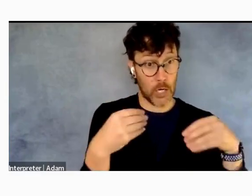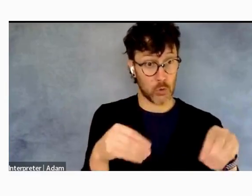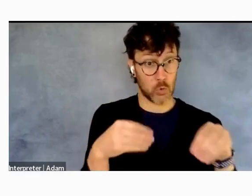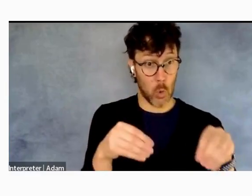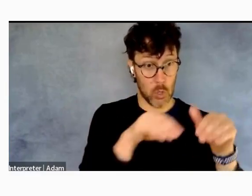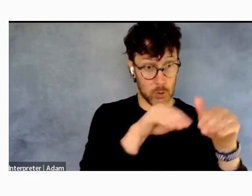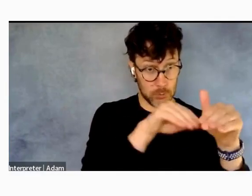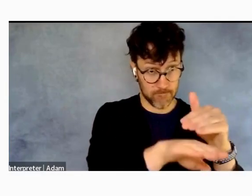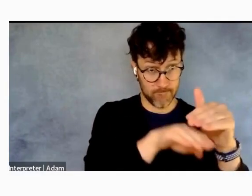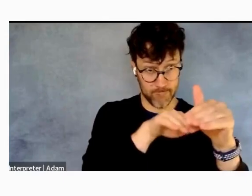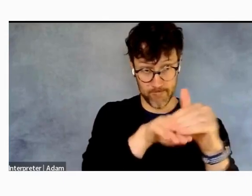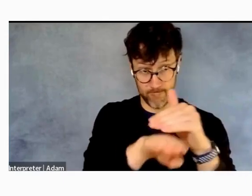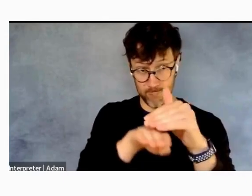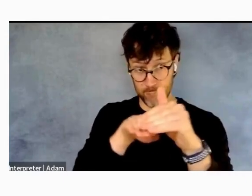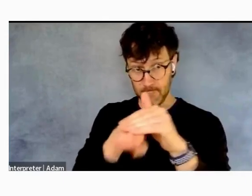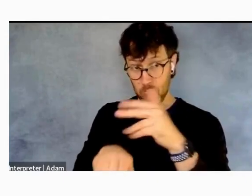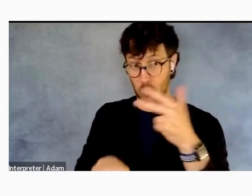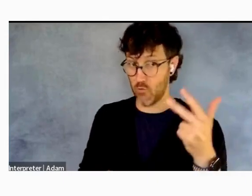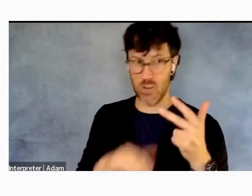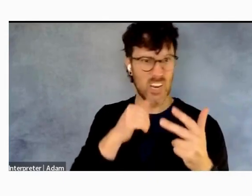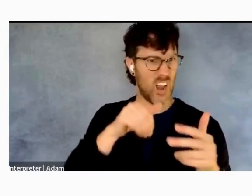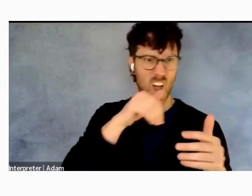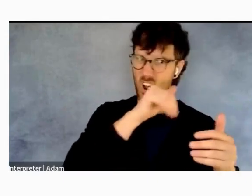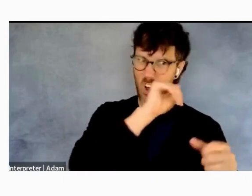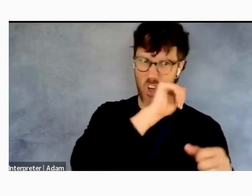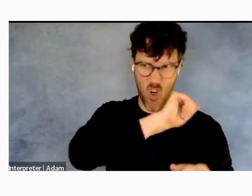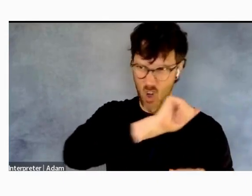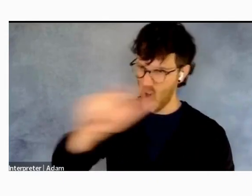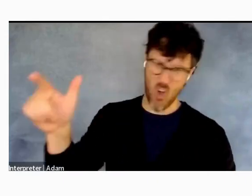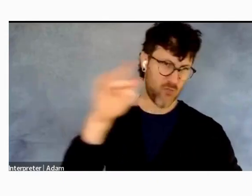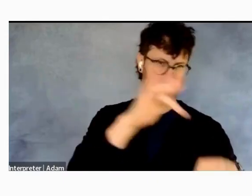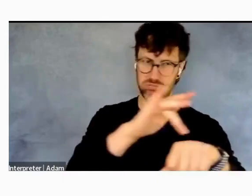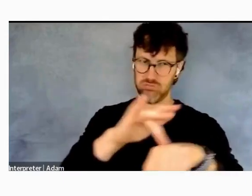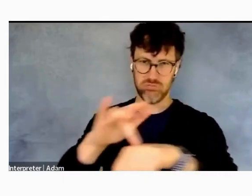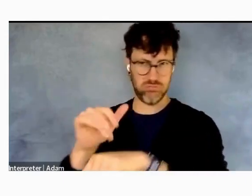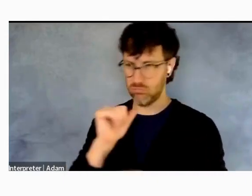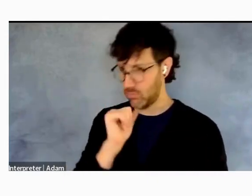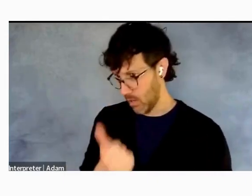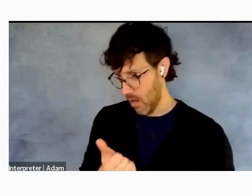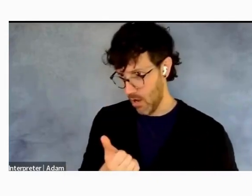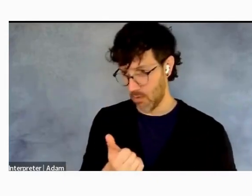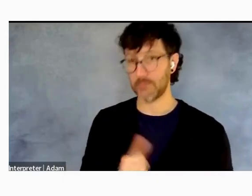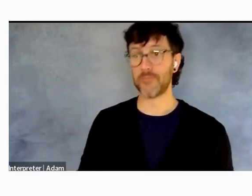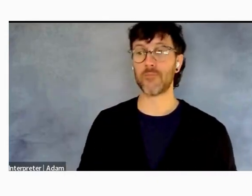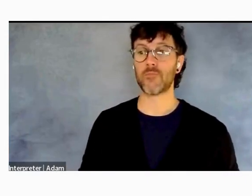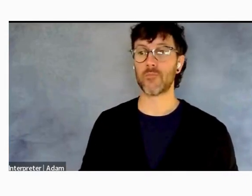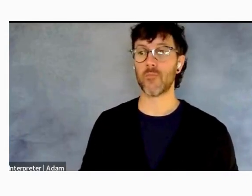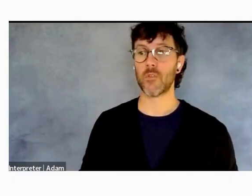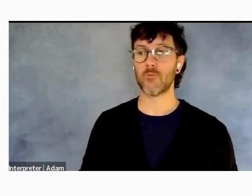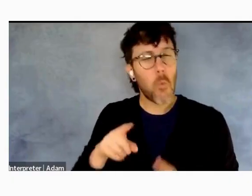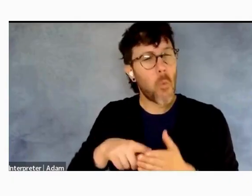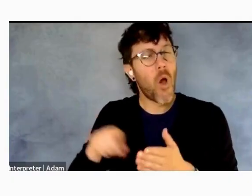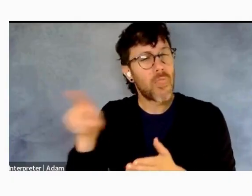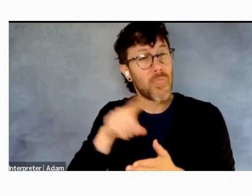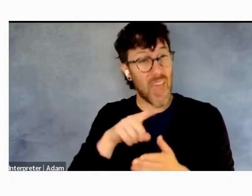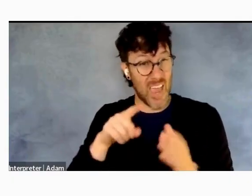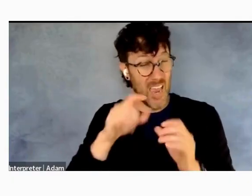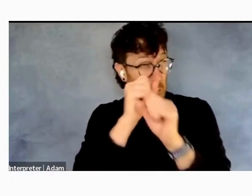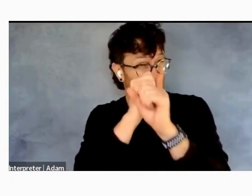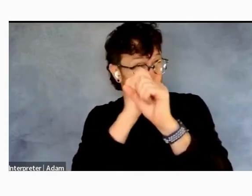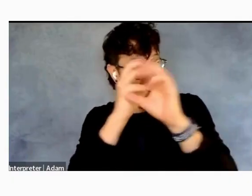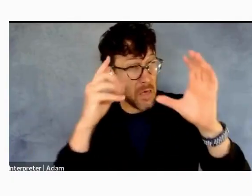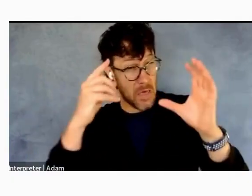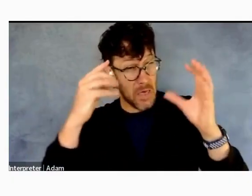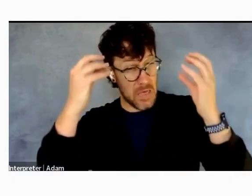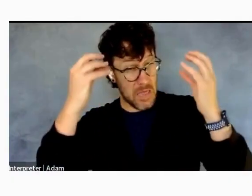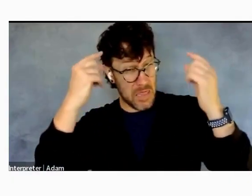mall, or what they think is going to happen. So it lessens the anxiety.